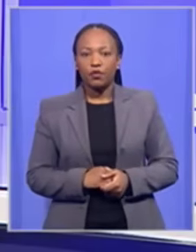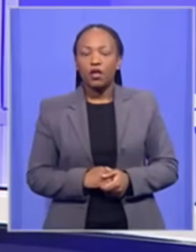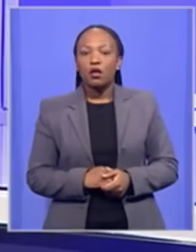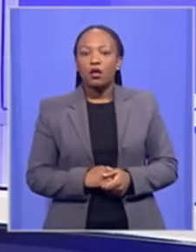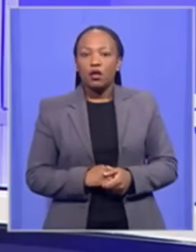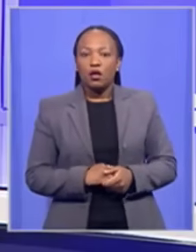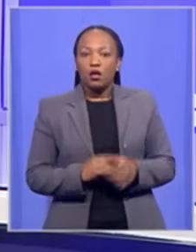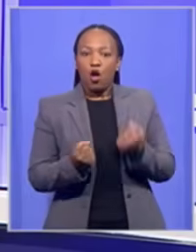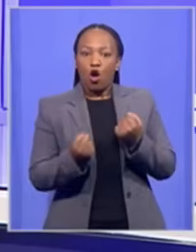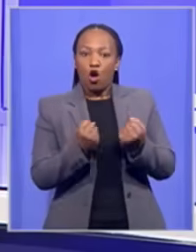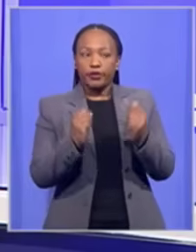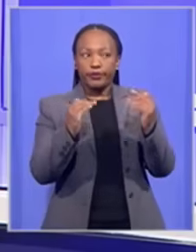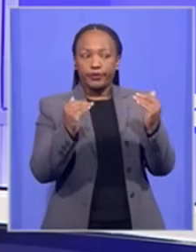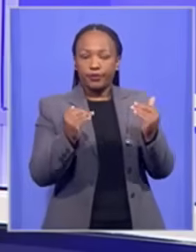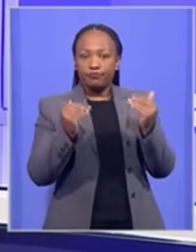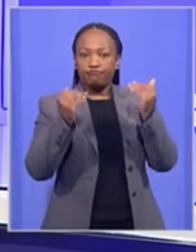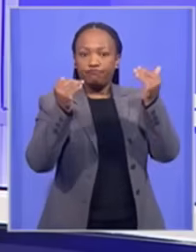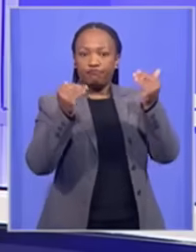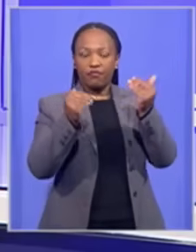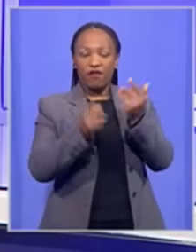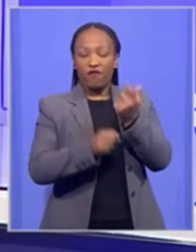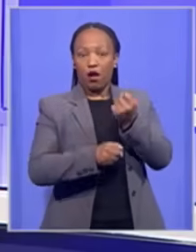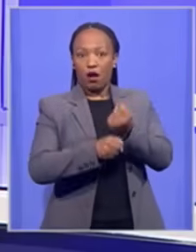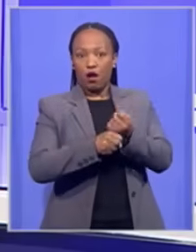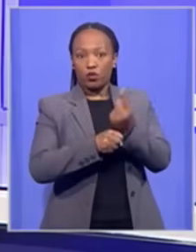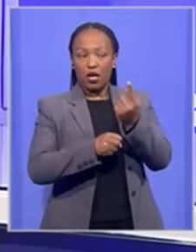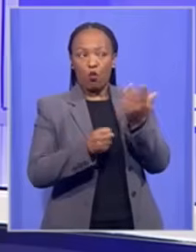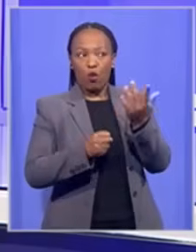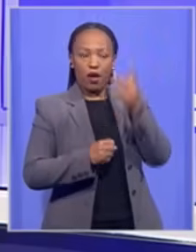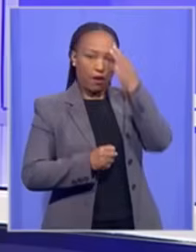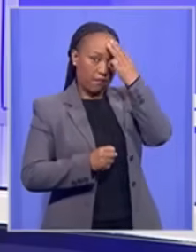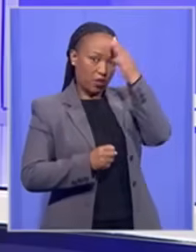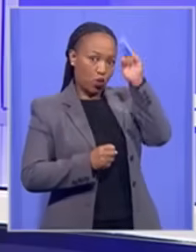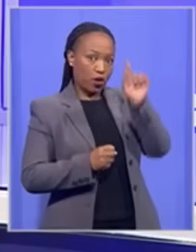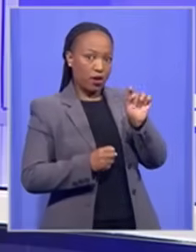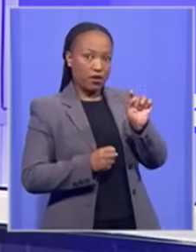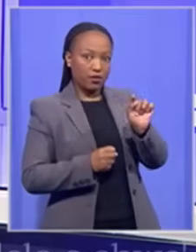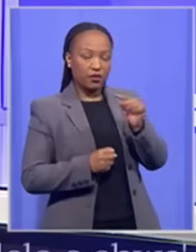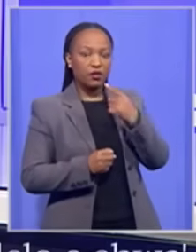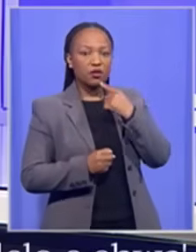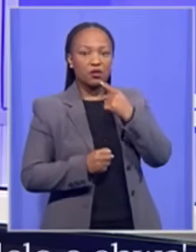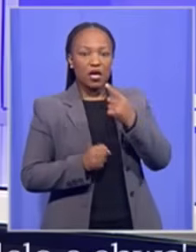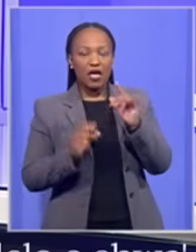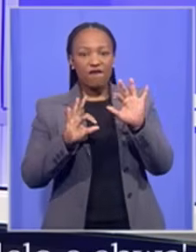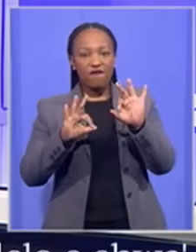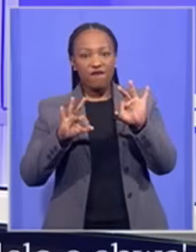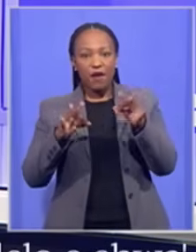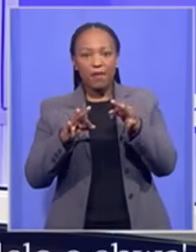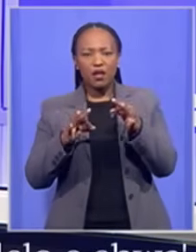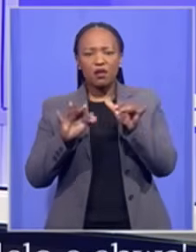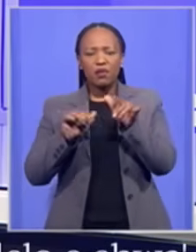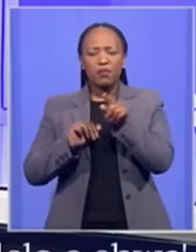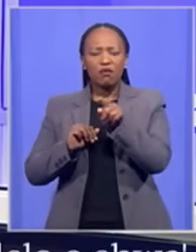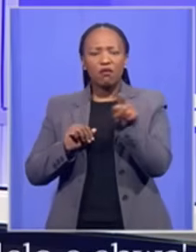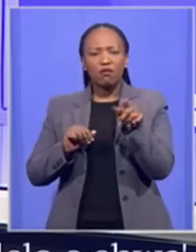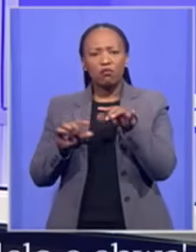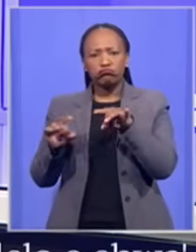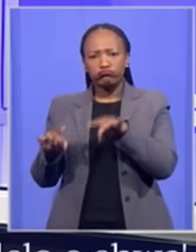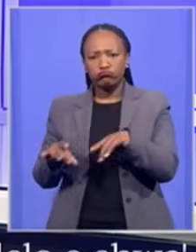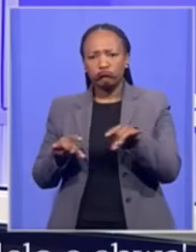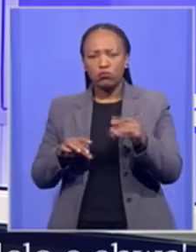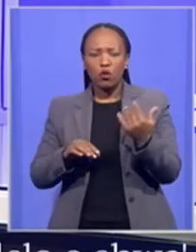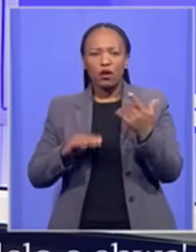Kgorotshekokgolo ya Gauteng ka Pretoria e kwele gore go ka se letele gore ba malapa le batswasetlhabelo ba gatako ya ditokelo nakong ya mmušo